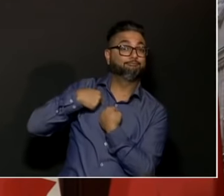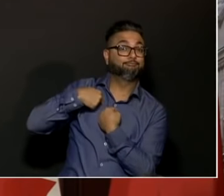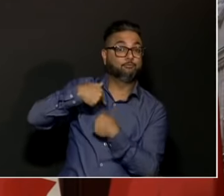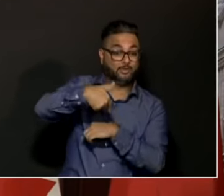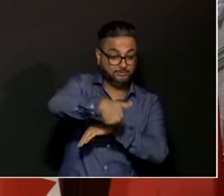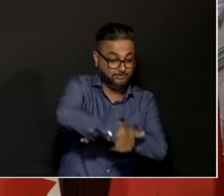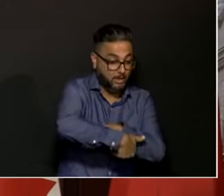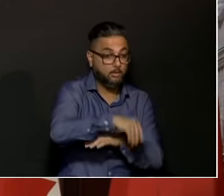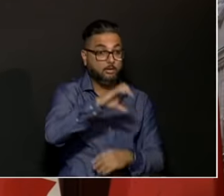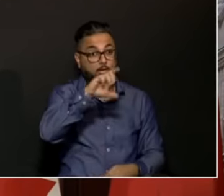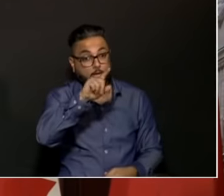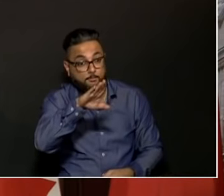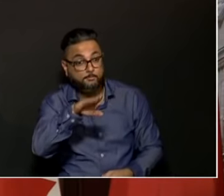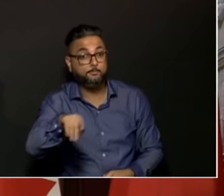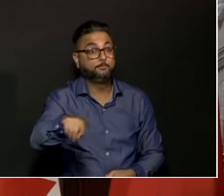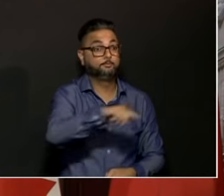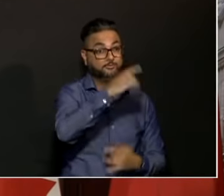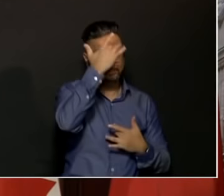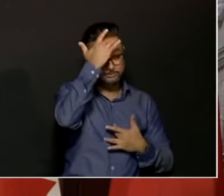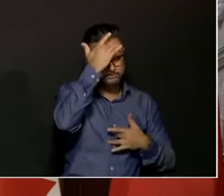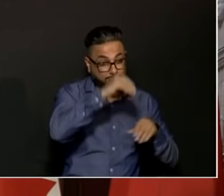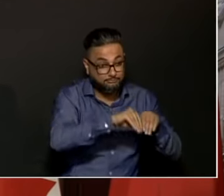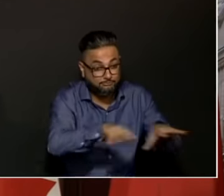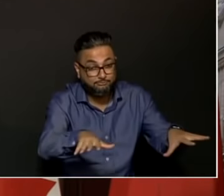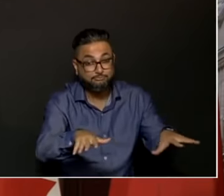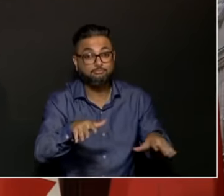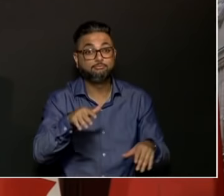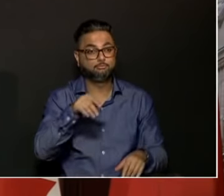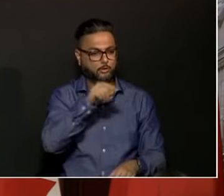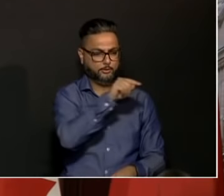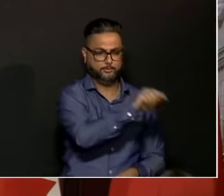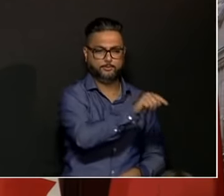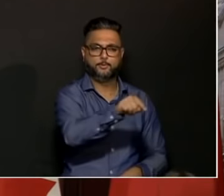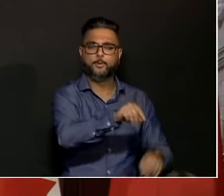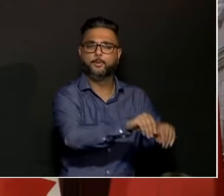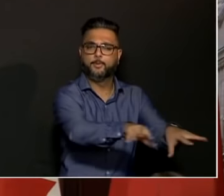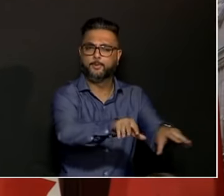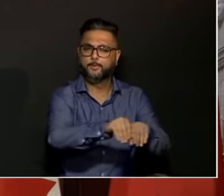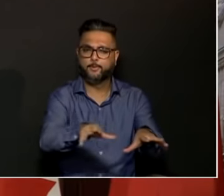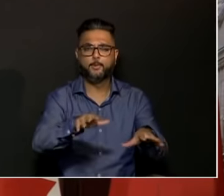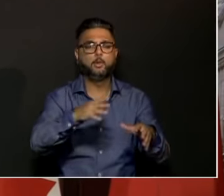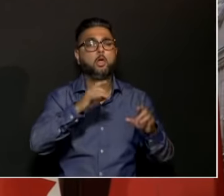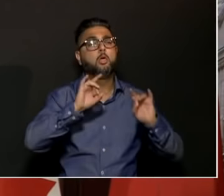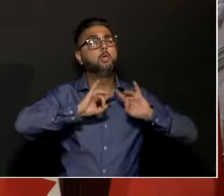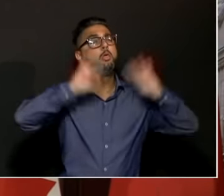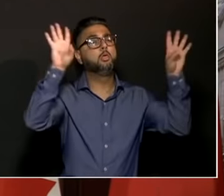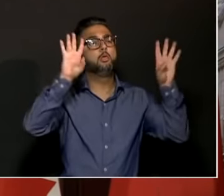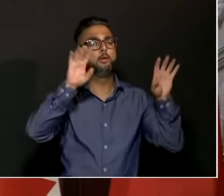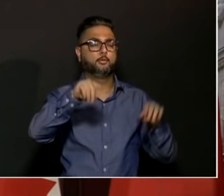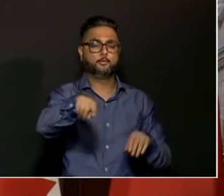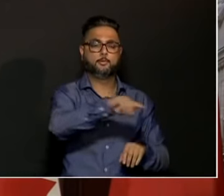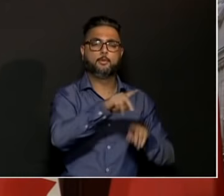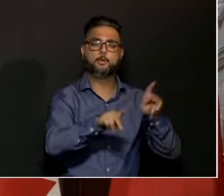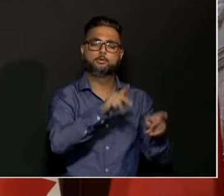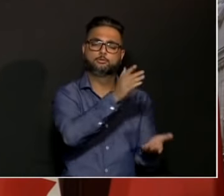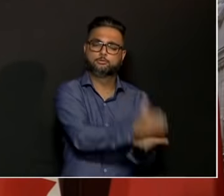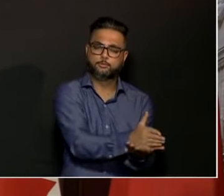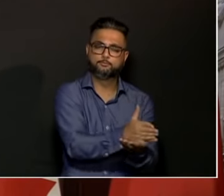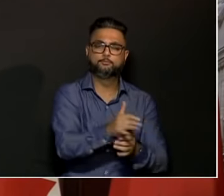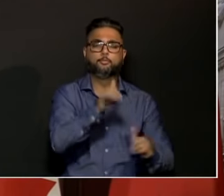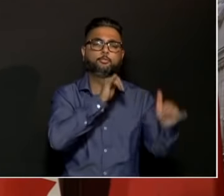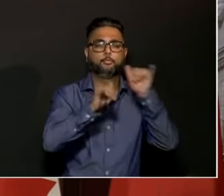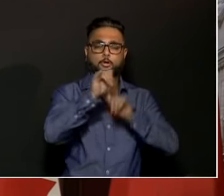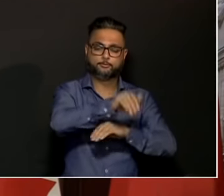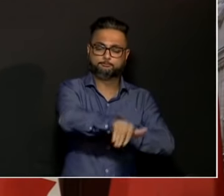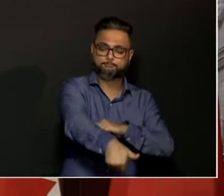seen outbreaks in a few nightclubs. I don't think it's the end of the world. People stop drinking at 11 and close it down at 12 o'clock.